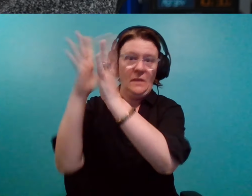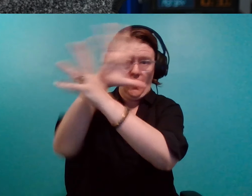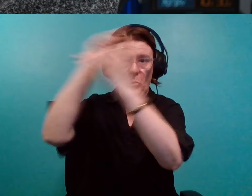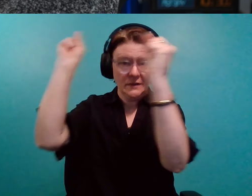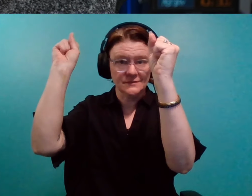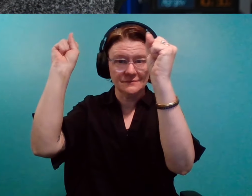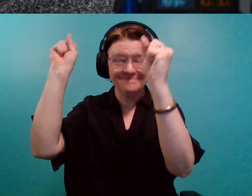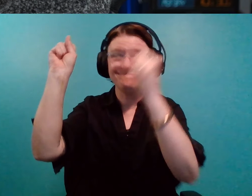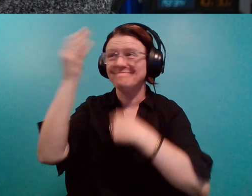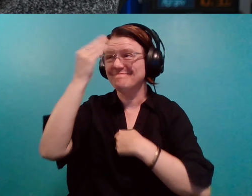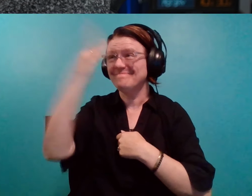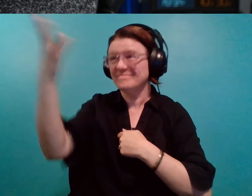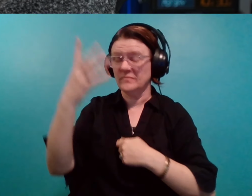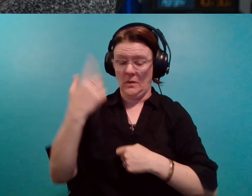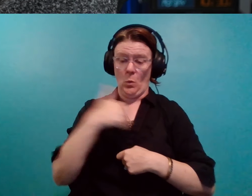educated